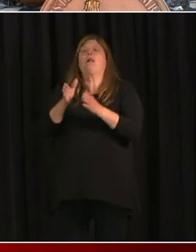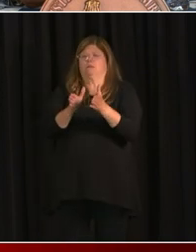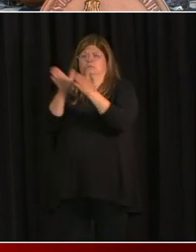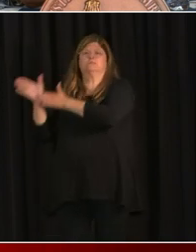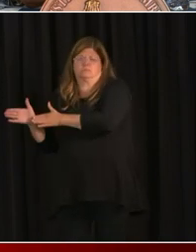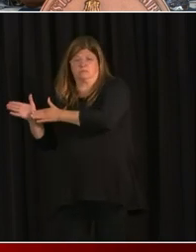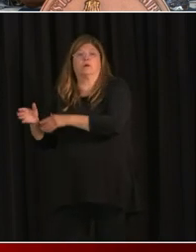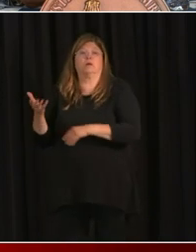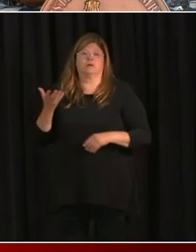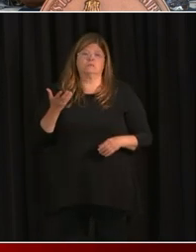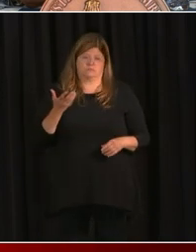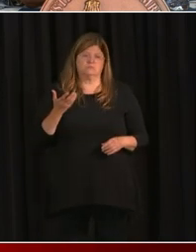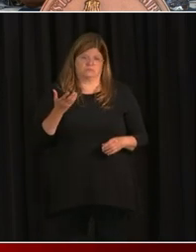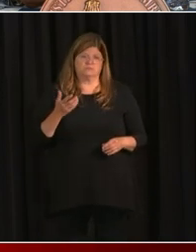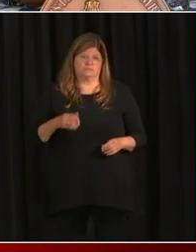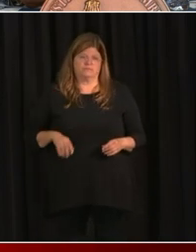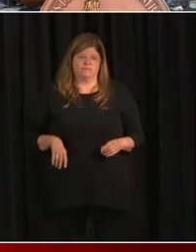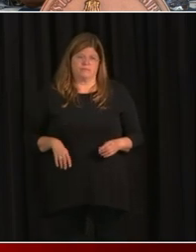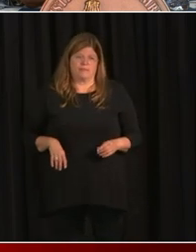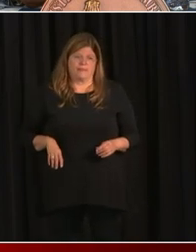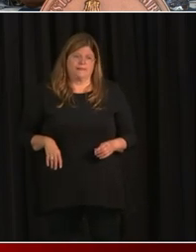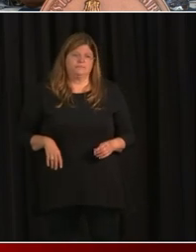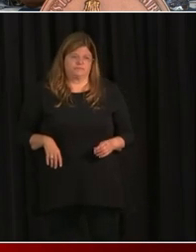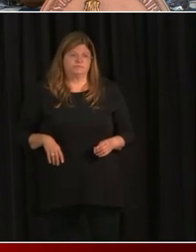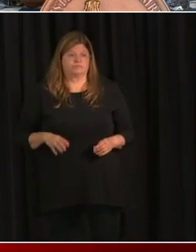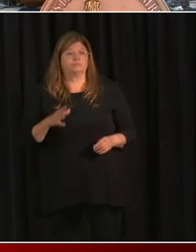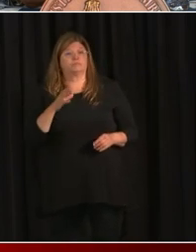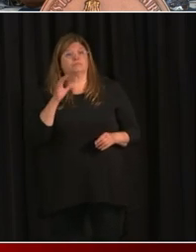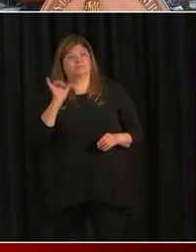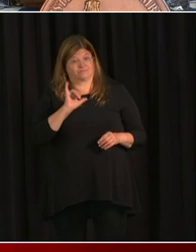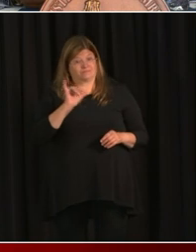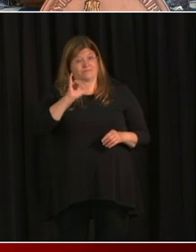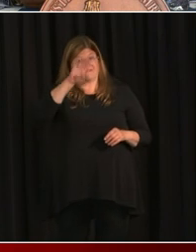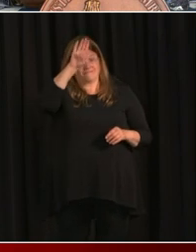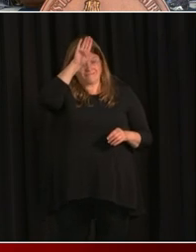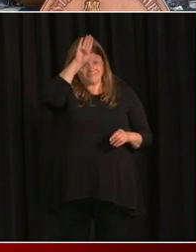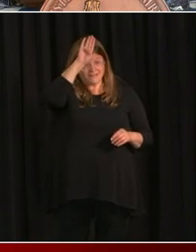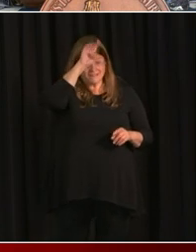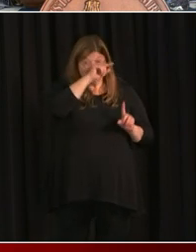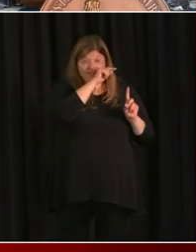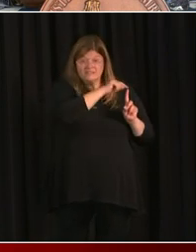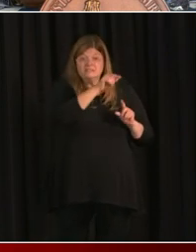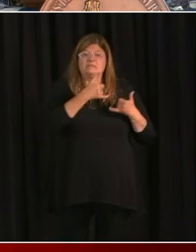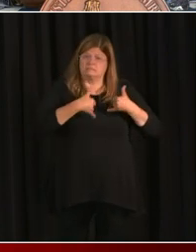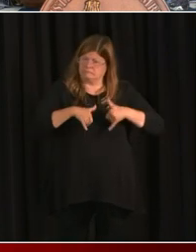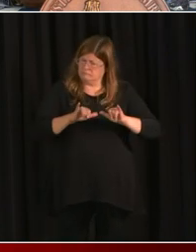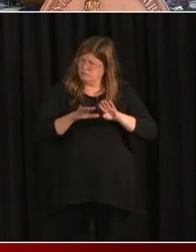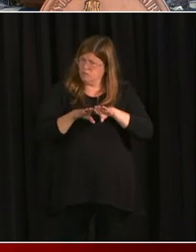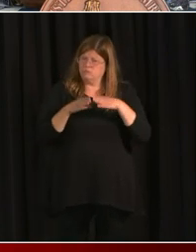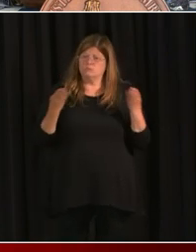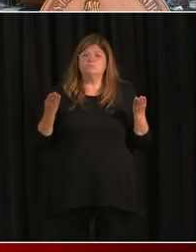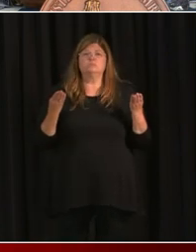However, meal sites will be open, and the full list of the meal sites are at